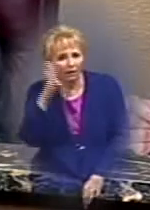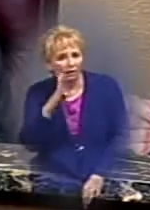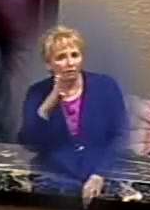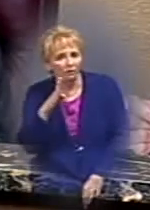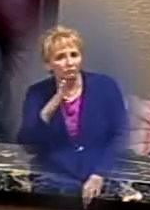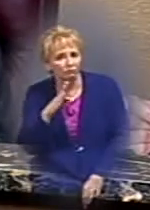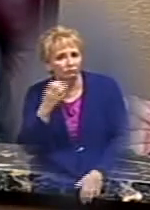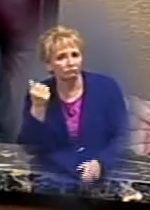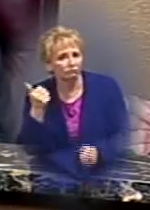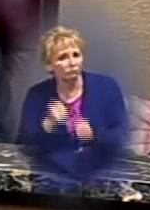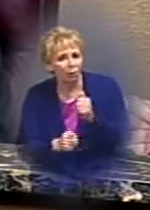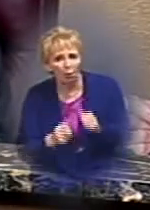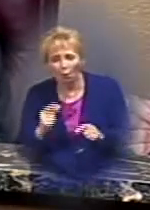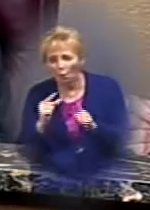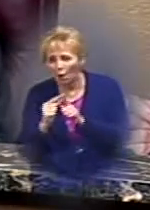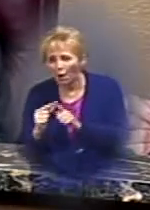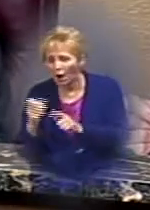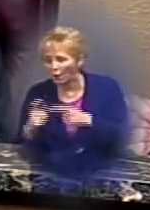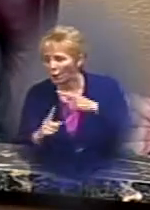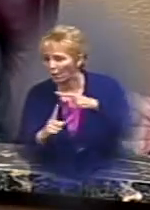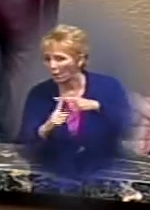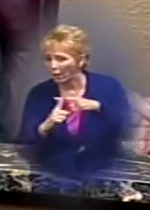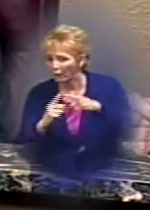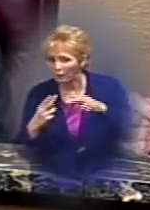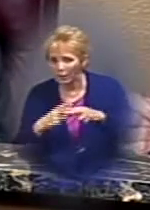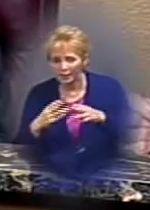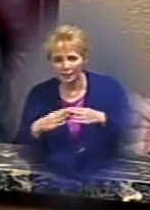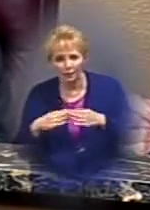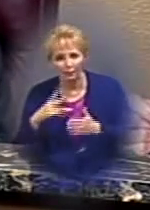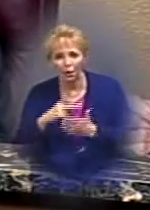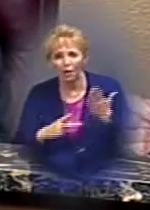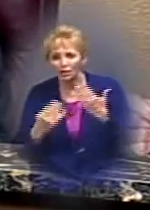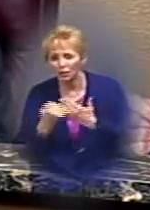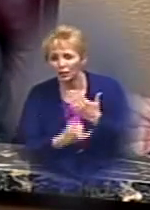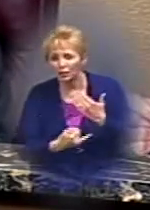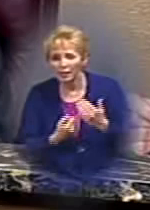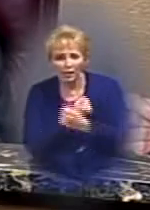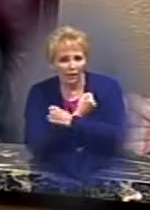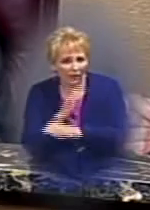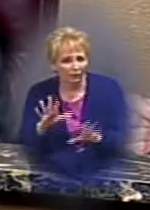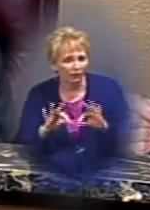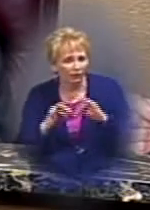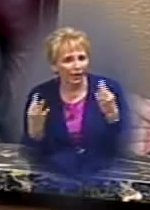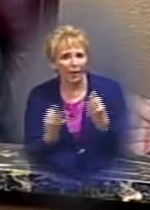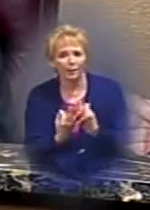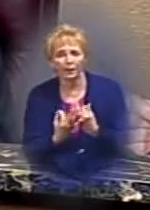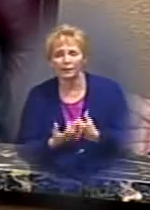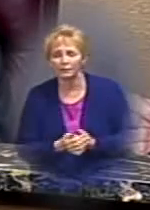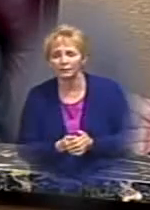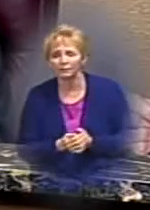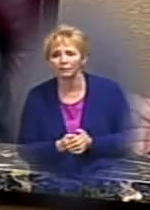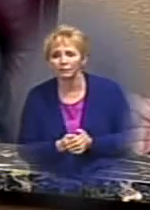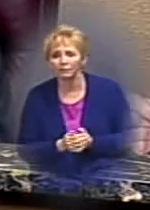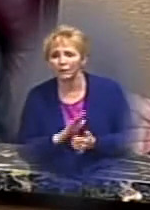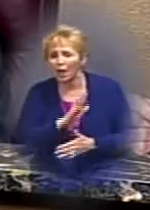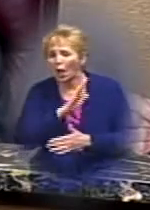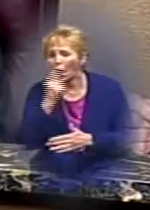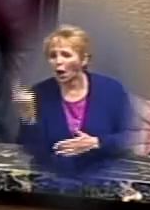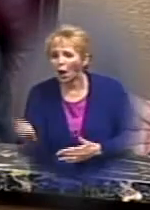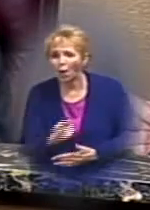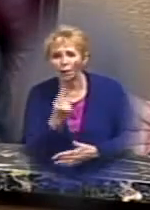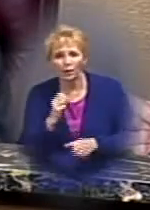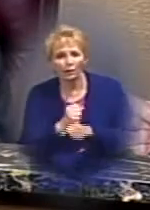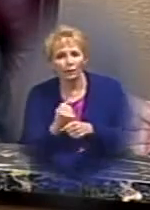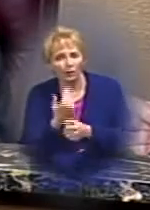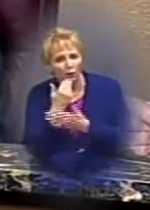word, positive about city projects, loves his family, and always makes some